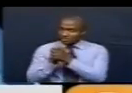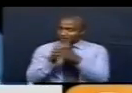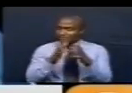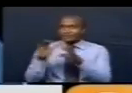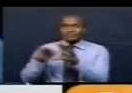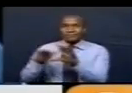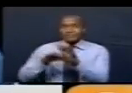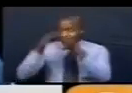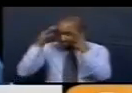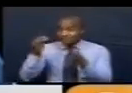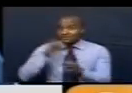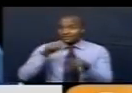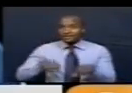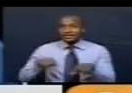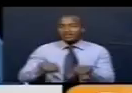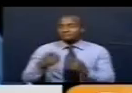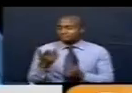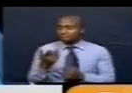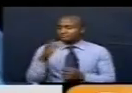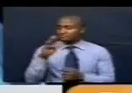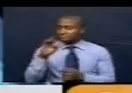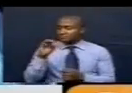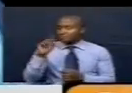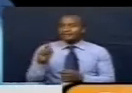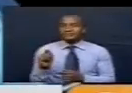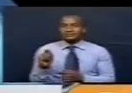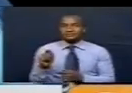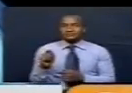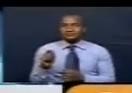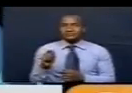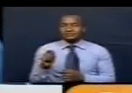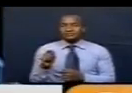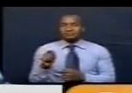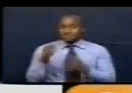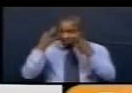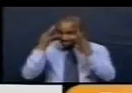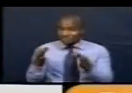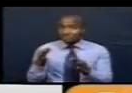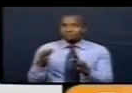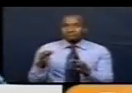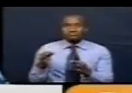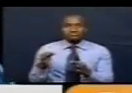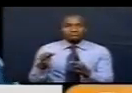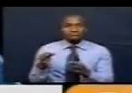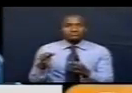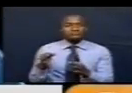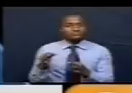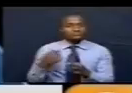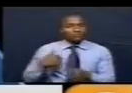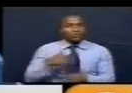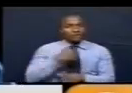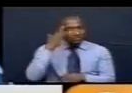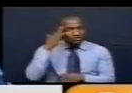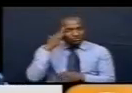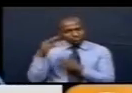here in Bomet have made their decision today, and it is that decision that is that we will know shortly who